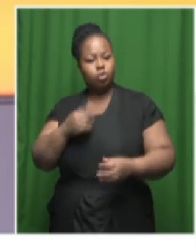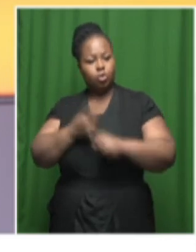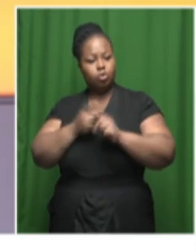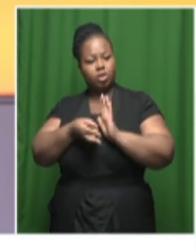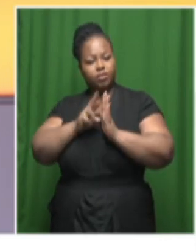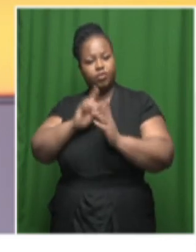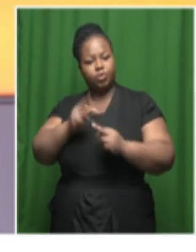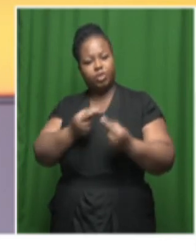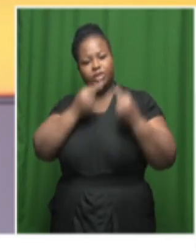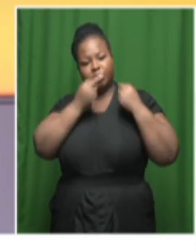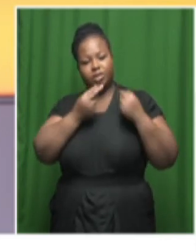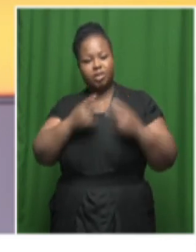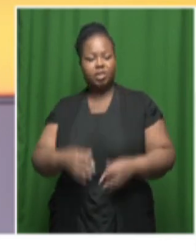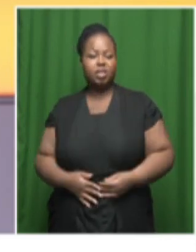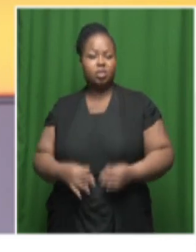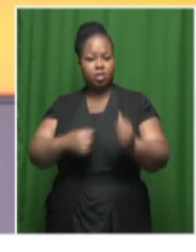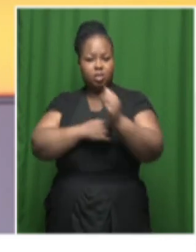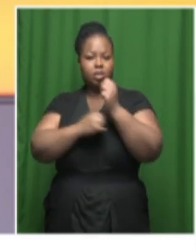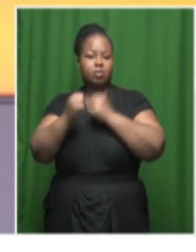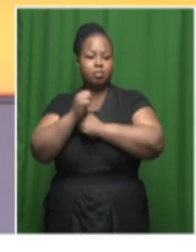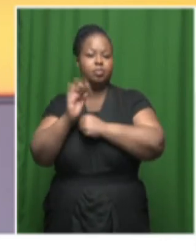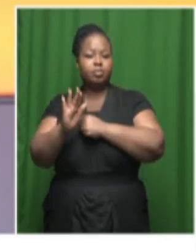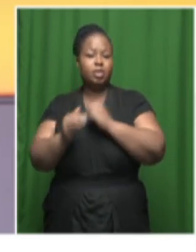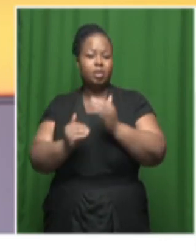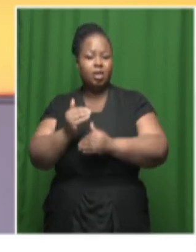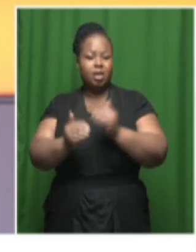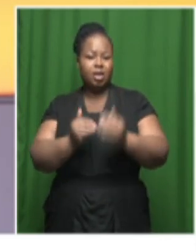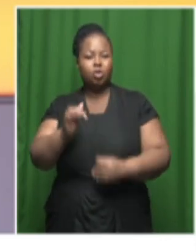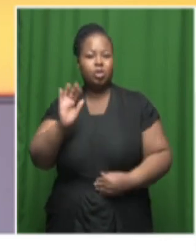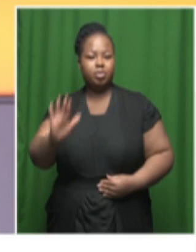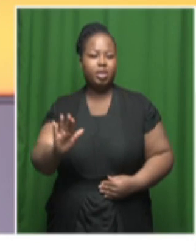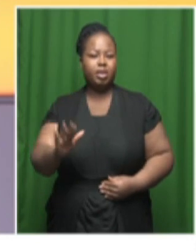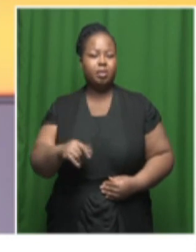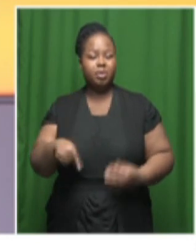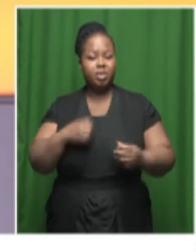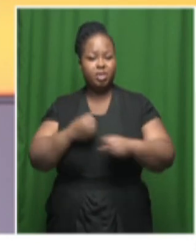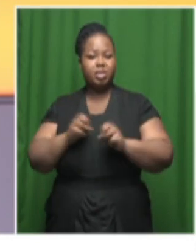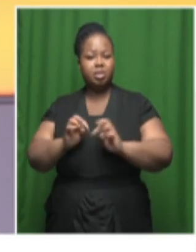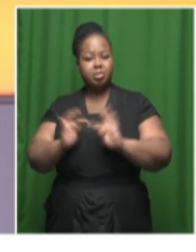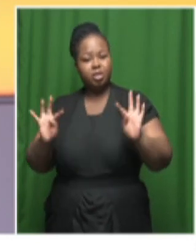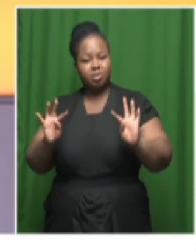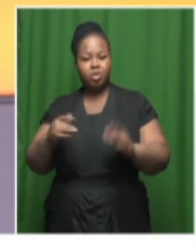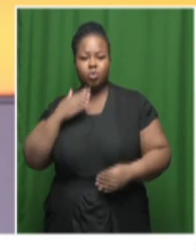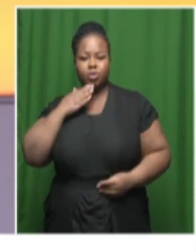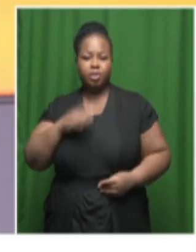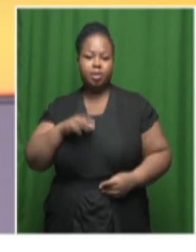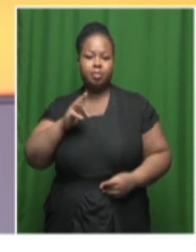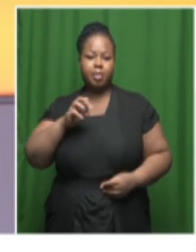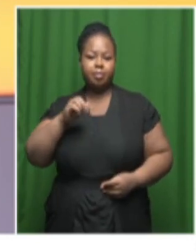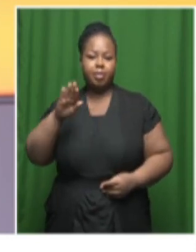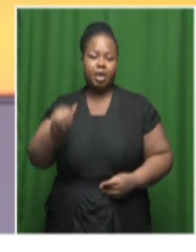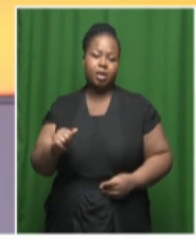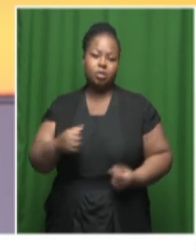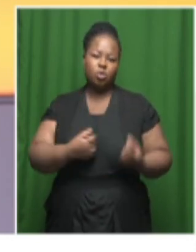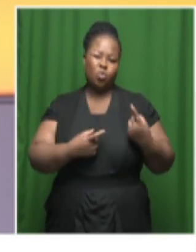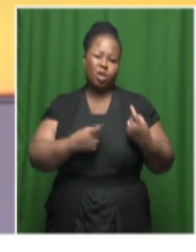them, scores them. It's a very structured process. This year's panel was adjudicated by Kanye Mamba, one of the